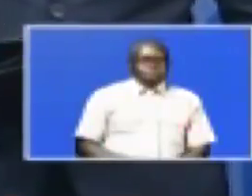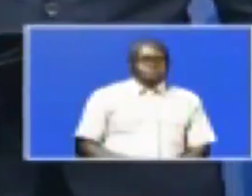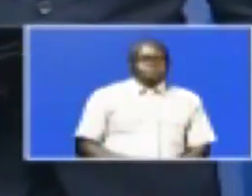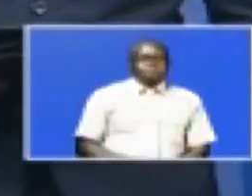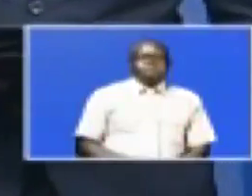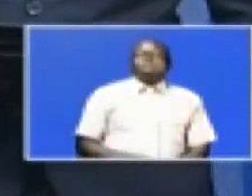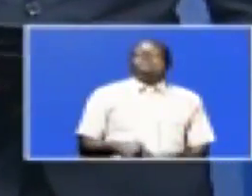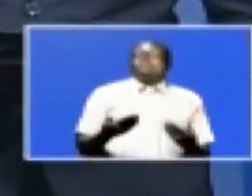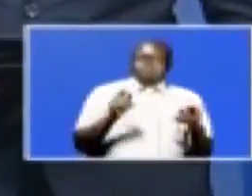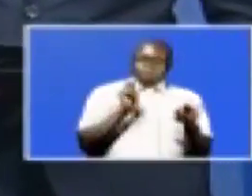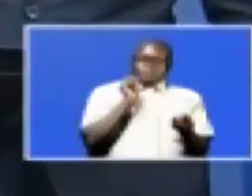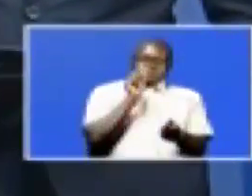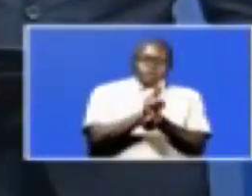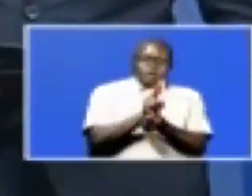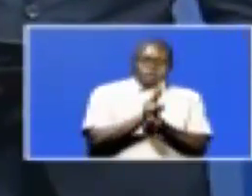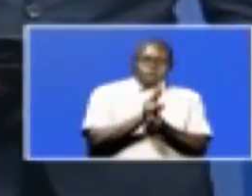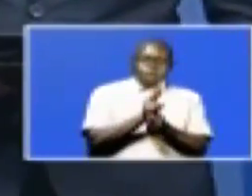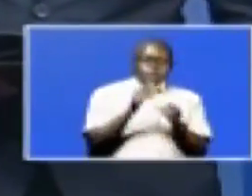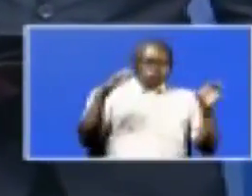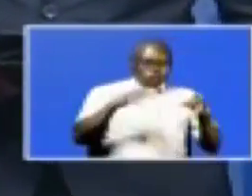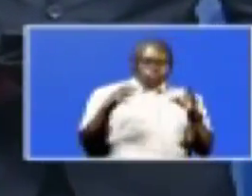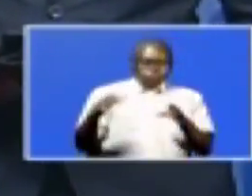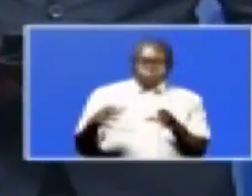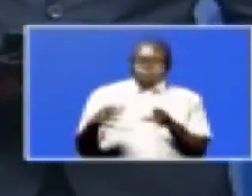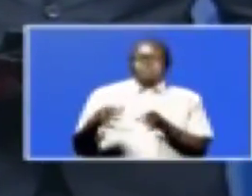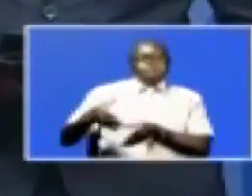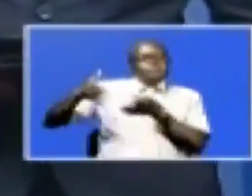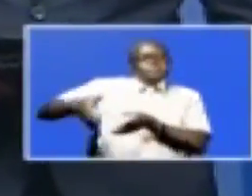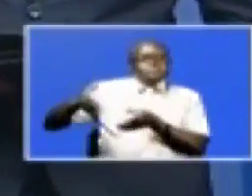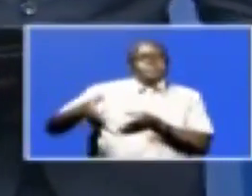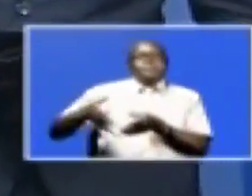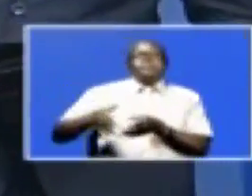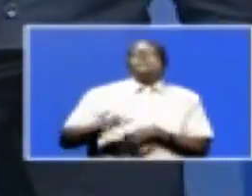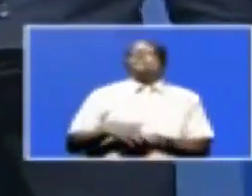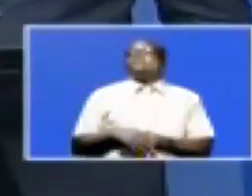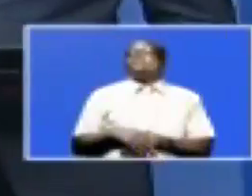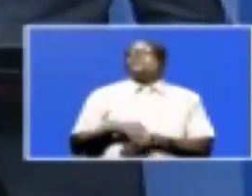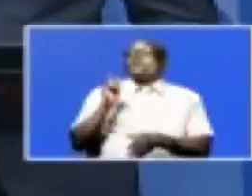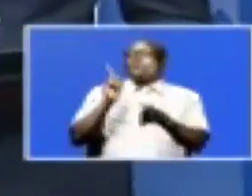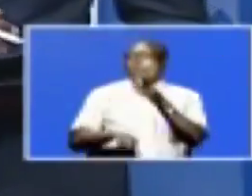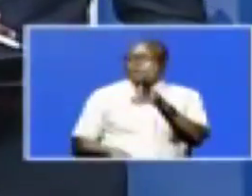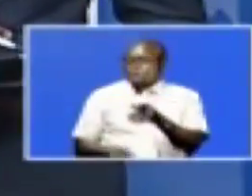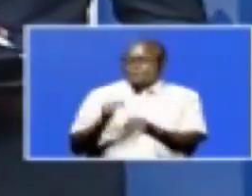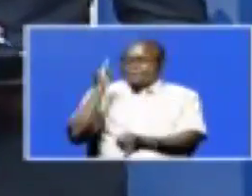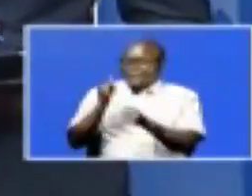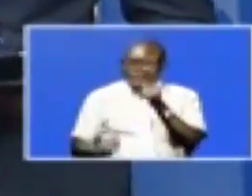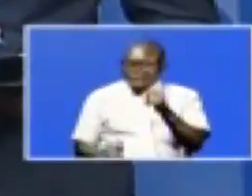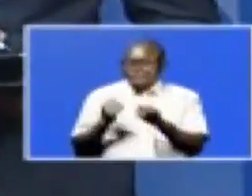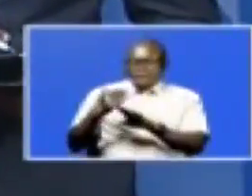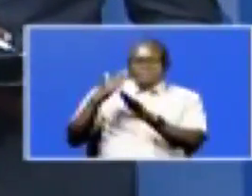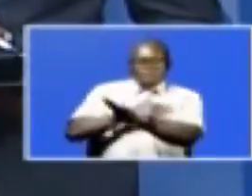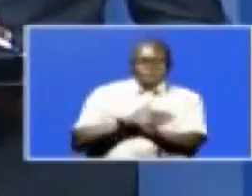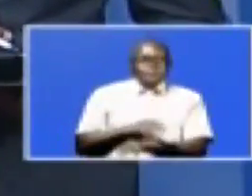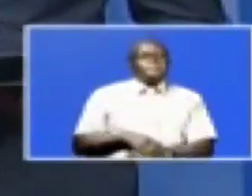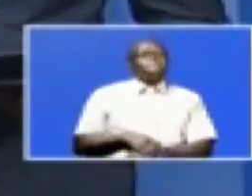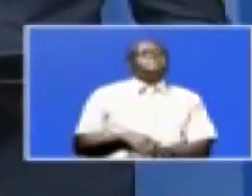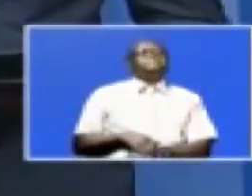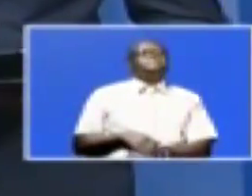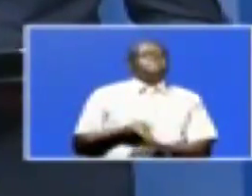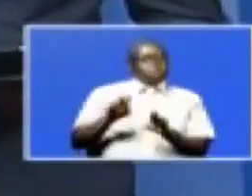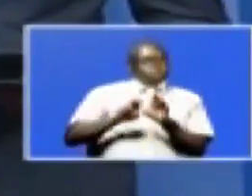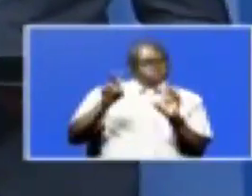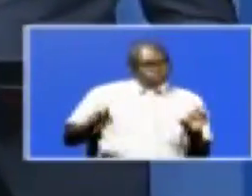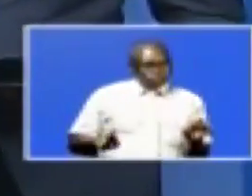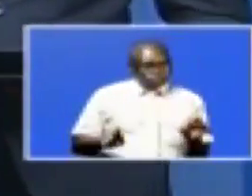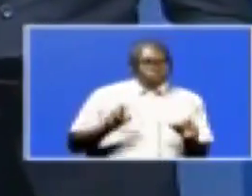named his 12-man squad for Africa Sevens that will be held in Tunisia this weekend in what will be his last tournament as Kenya Sevens head coach.